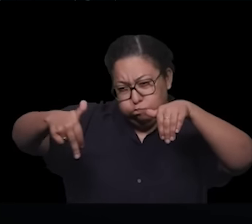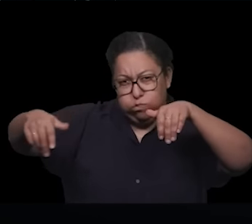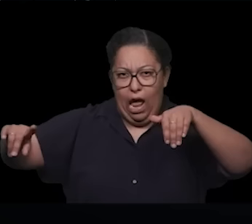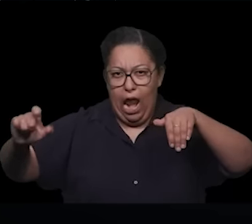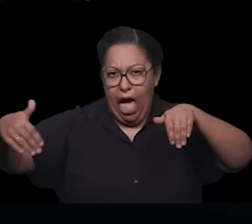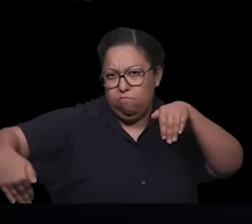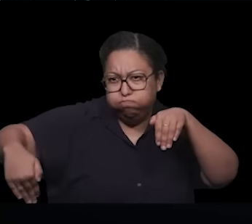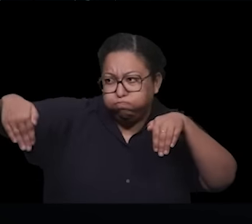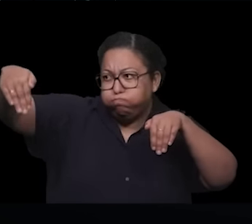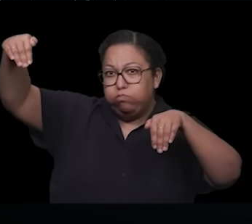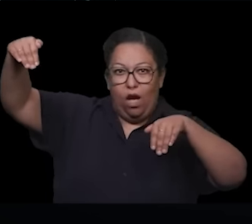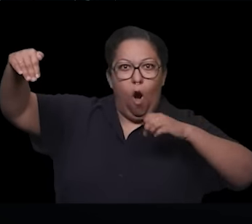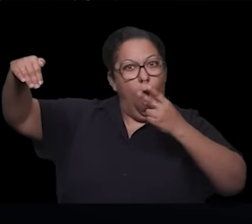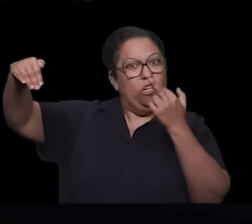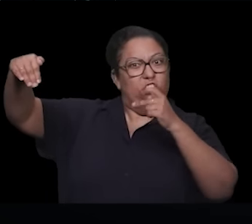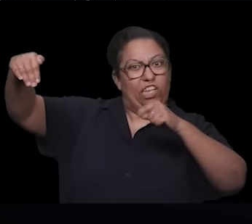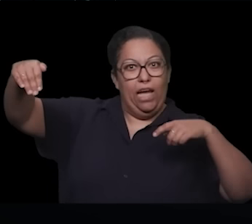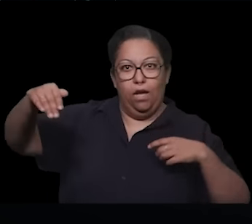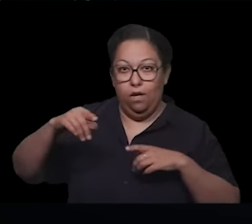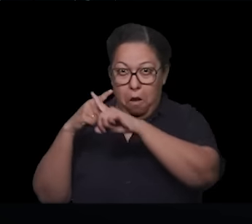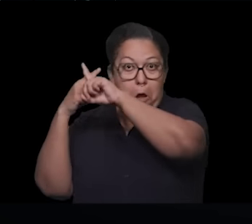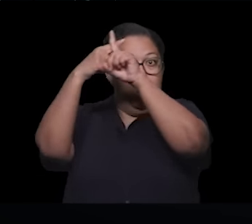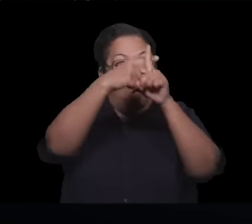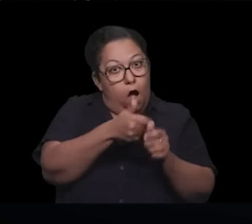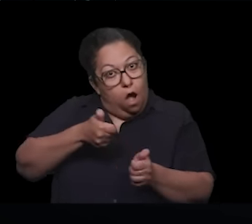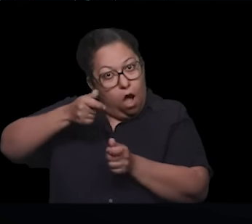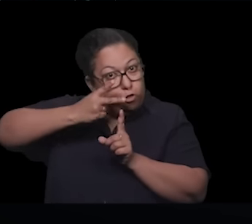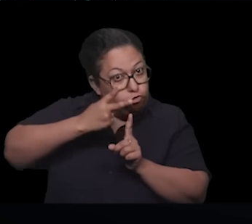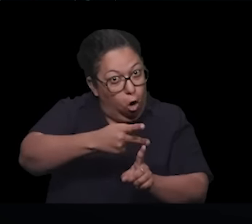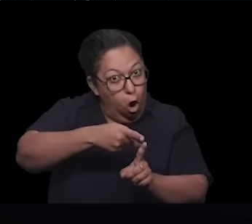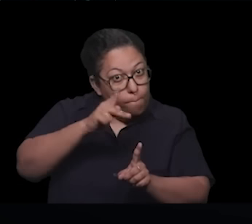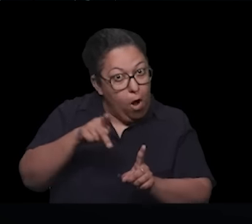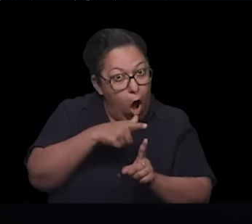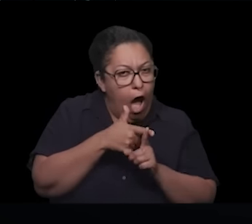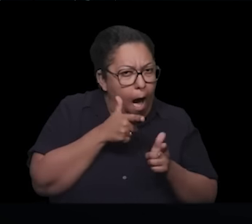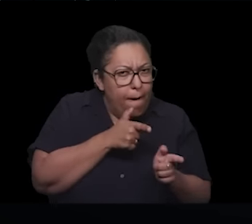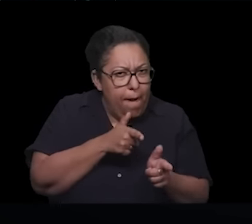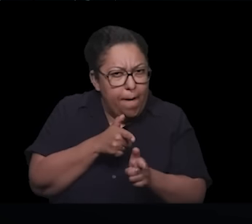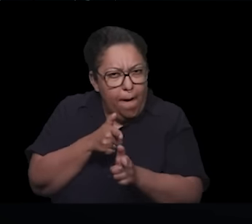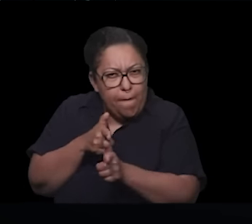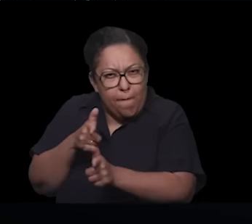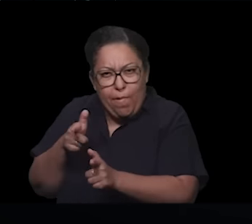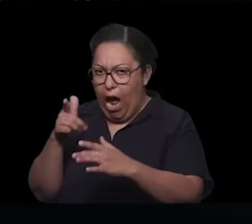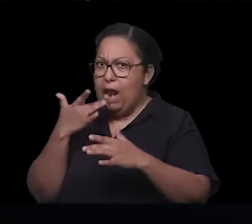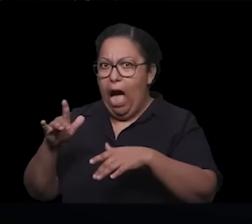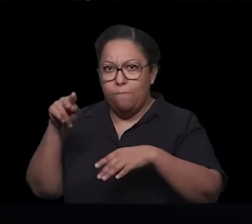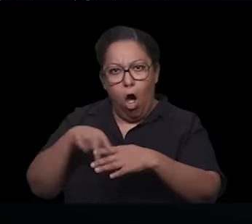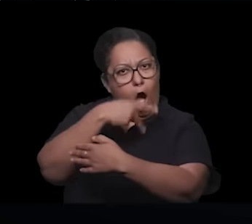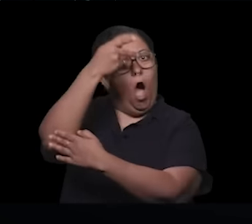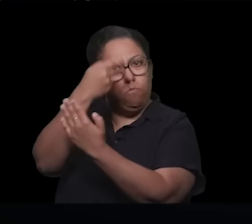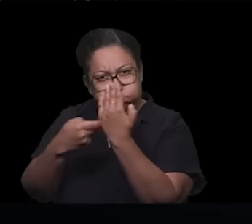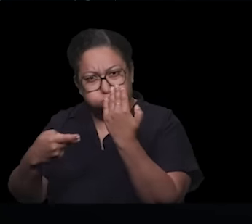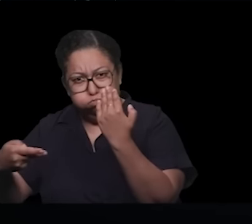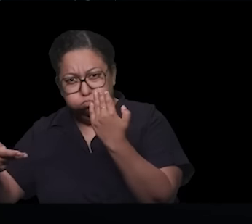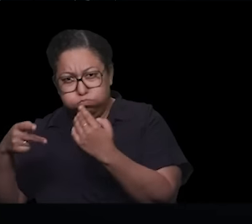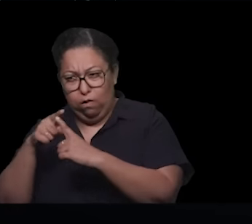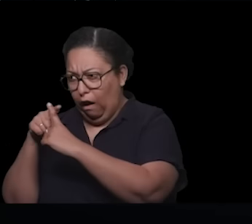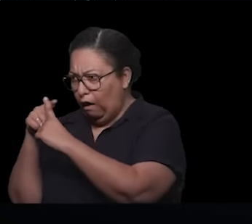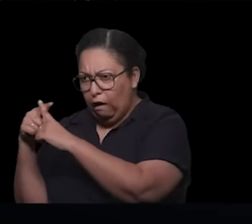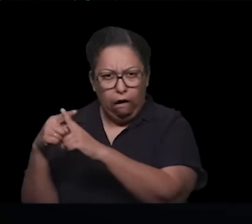in front starts to move. Oh, shit! The ornithopter's gunner fires down at him, but Paul manages to dive behind the next